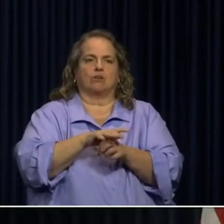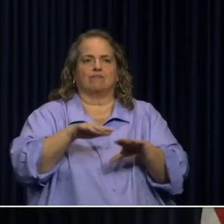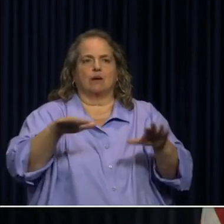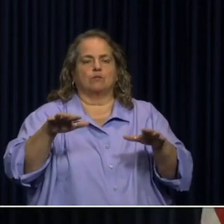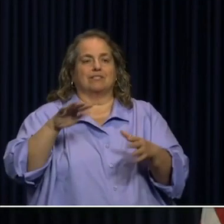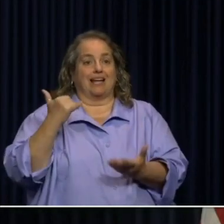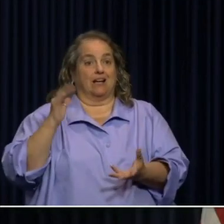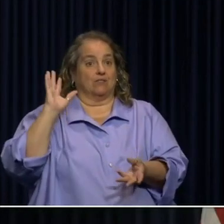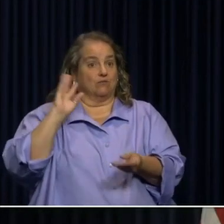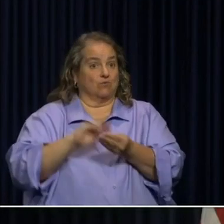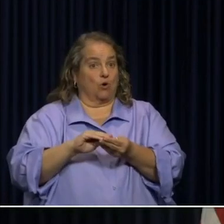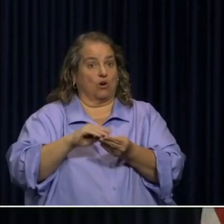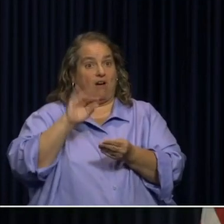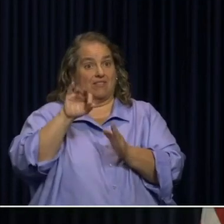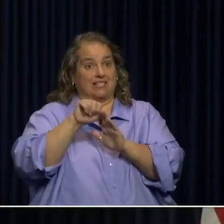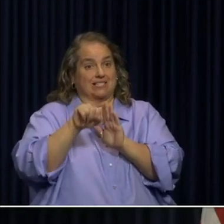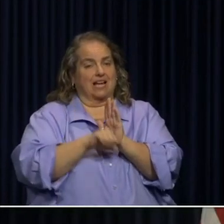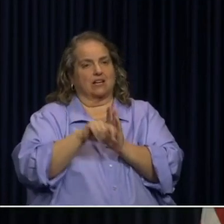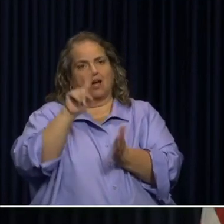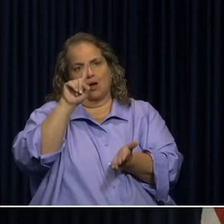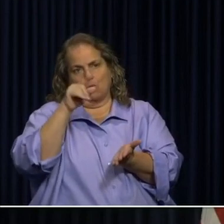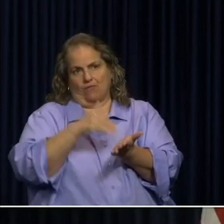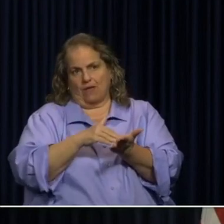state, up to